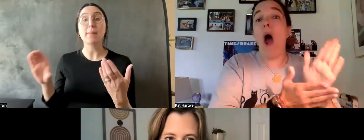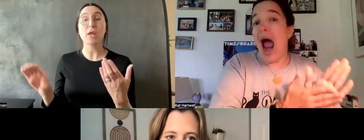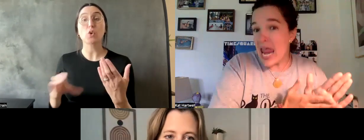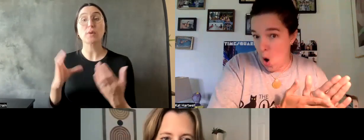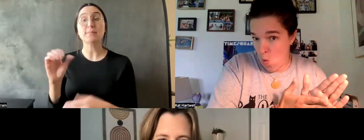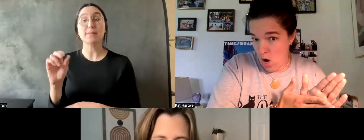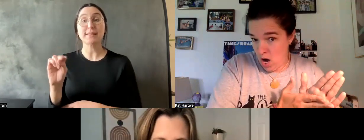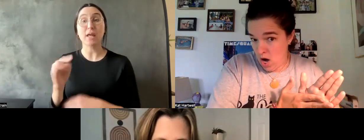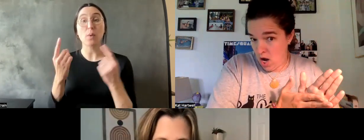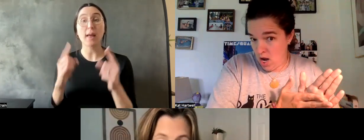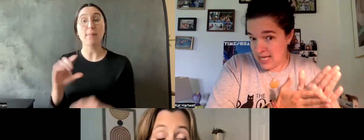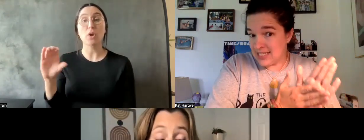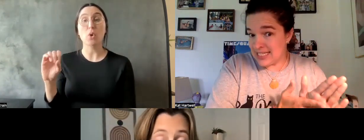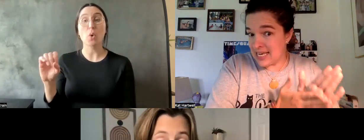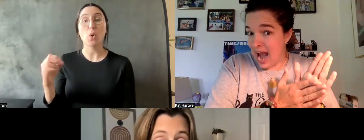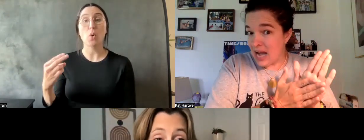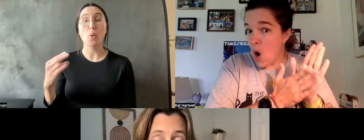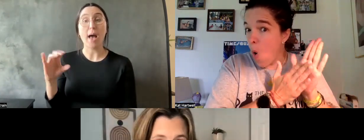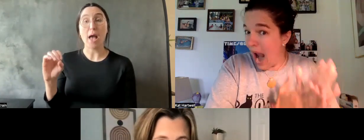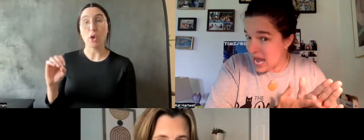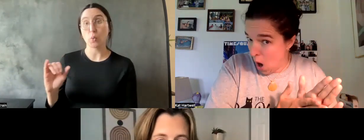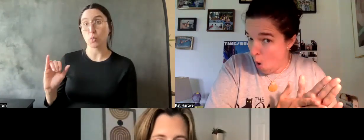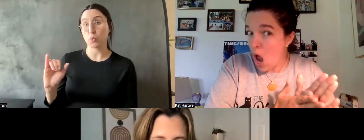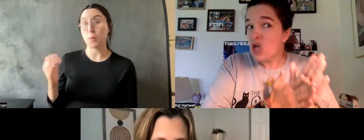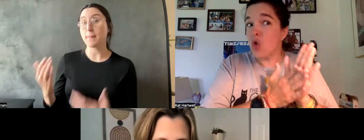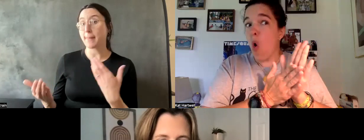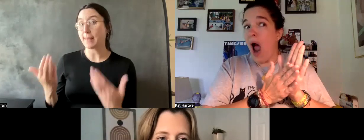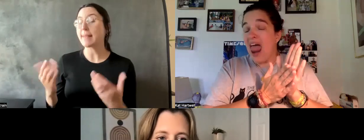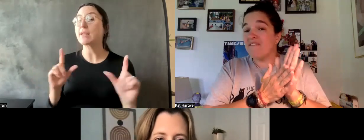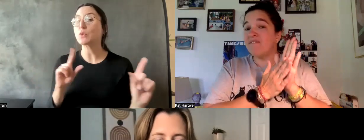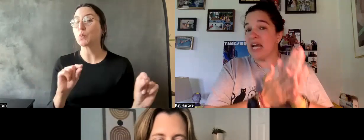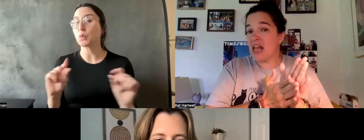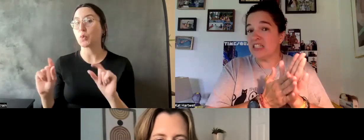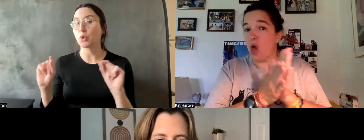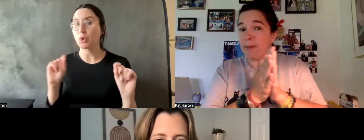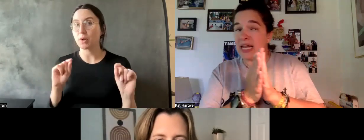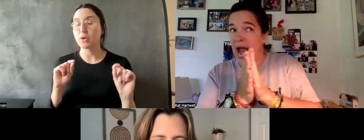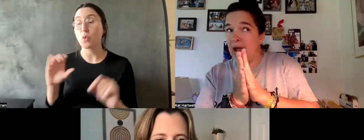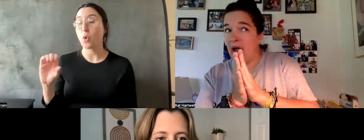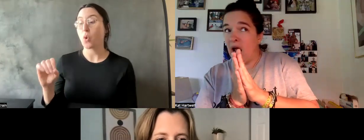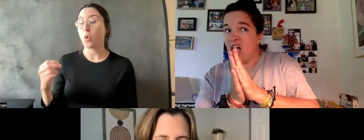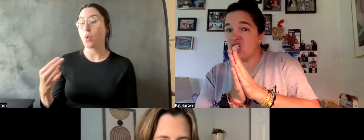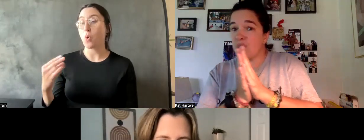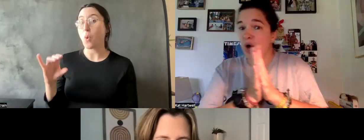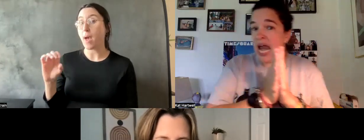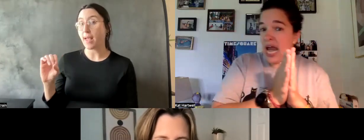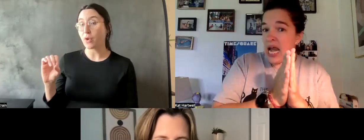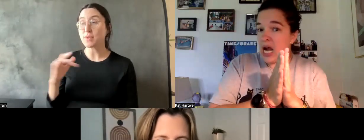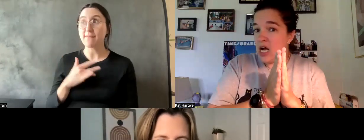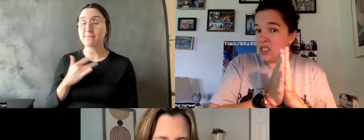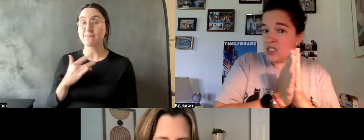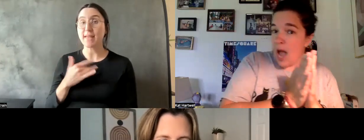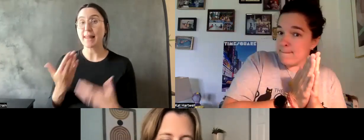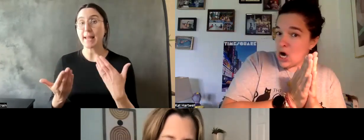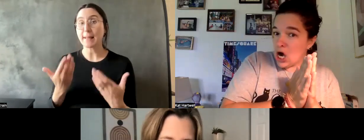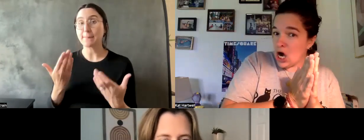in Ohio, Oh, Cincinnati, Ohio. So I have a feeling it's going to be like